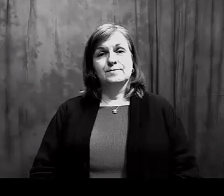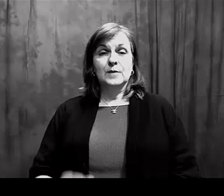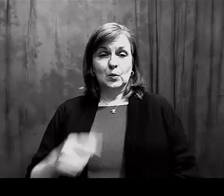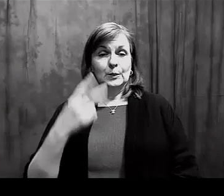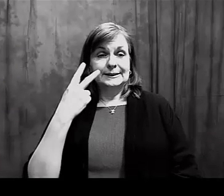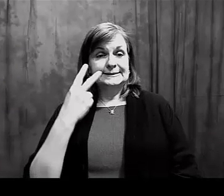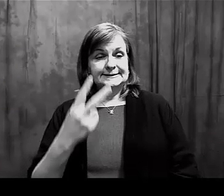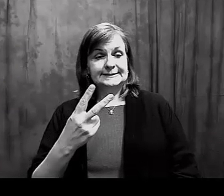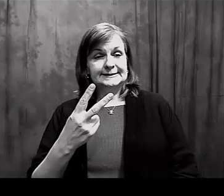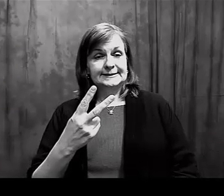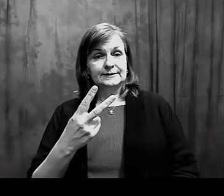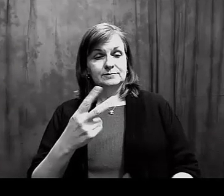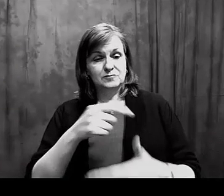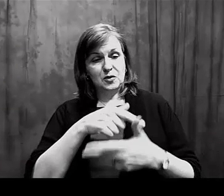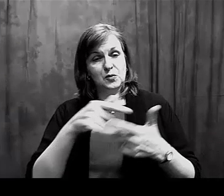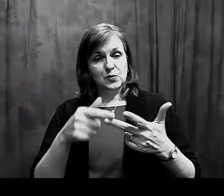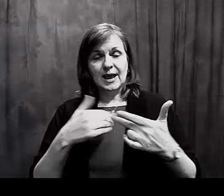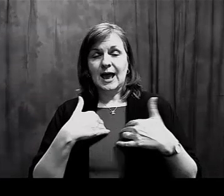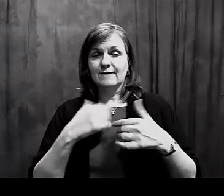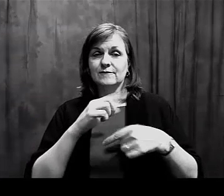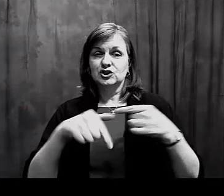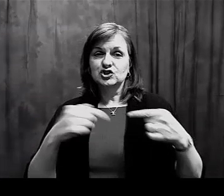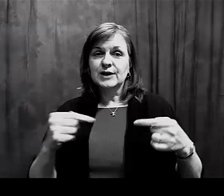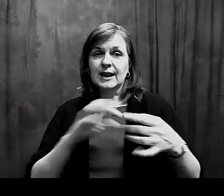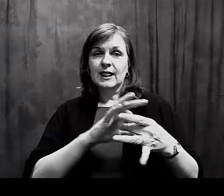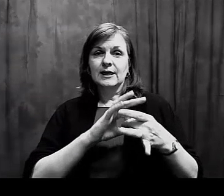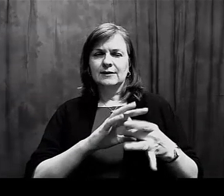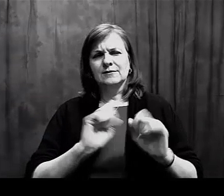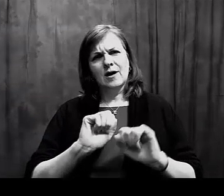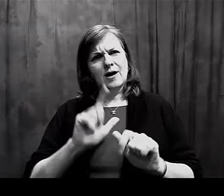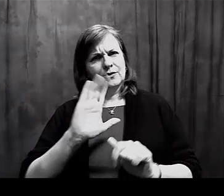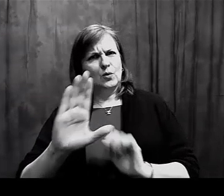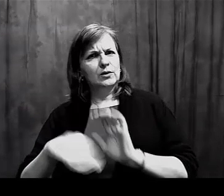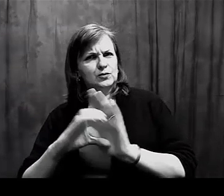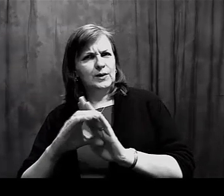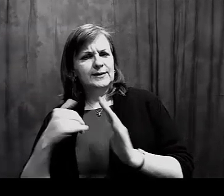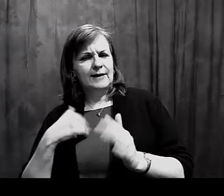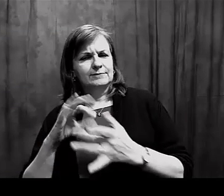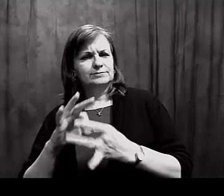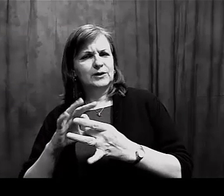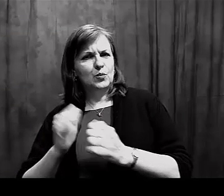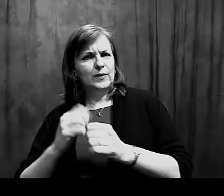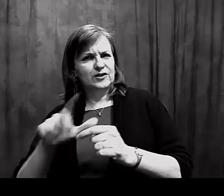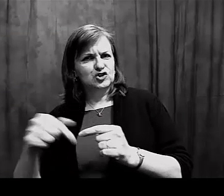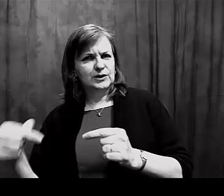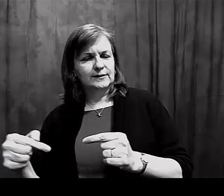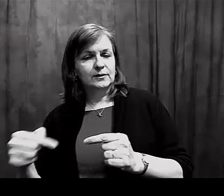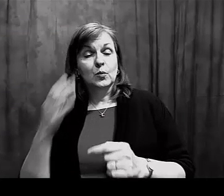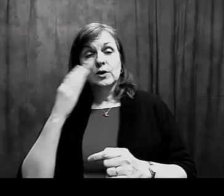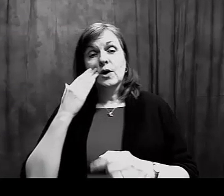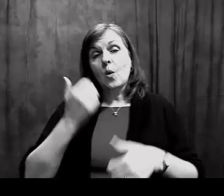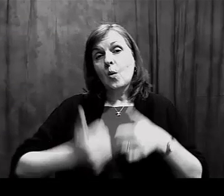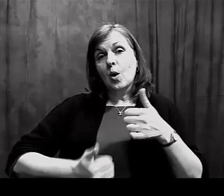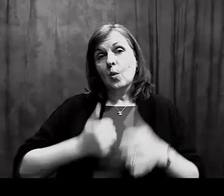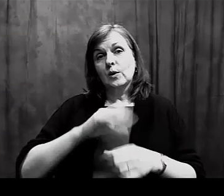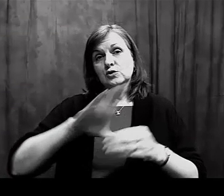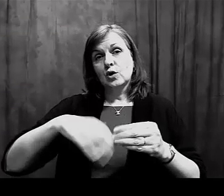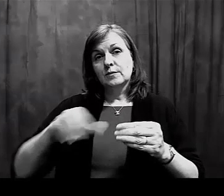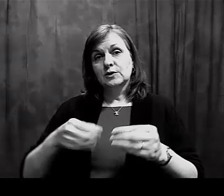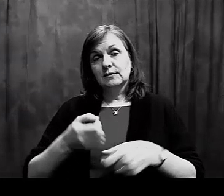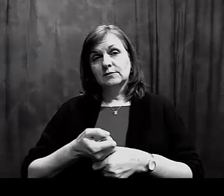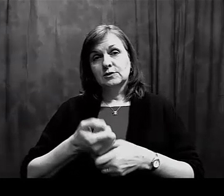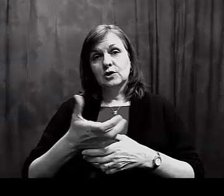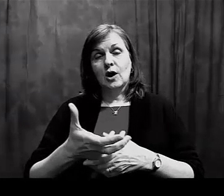A couple of different traits that we can see, certainly with genetic links. All of your traits have genetic links. We